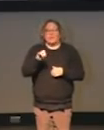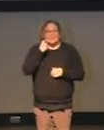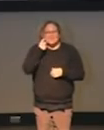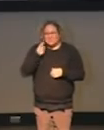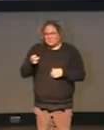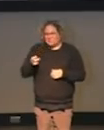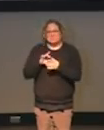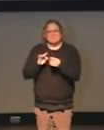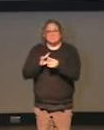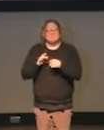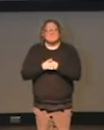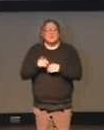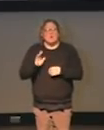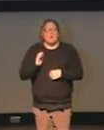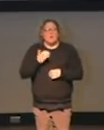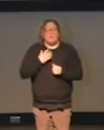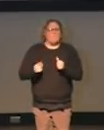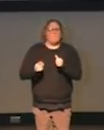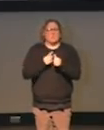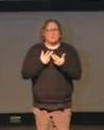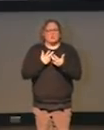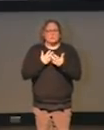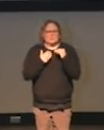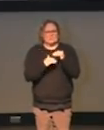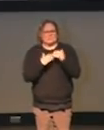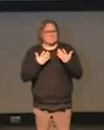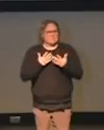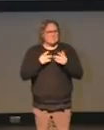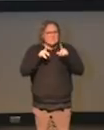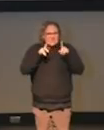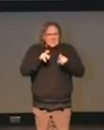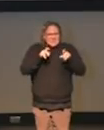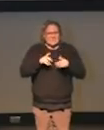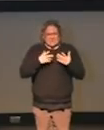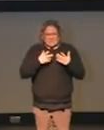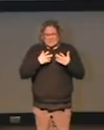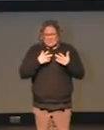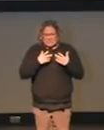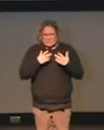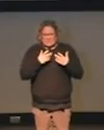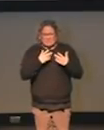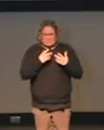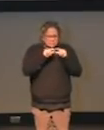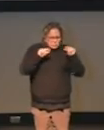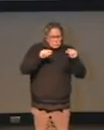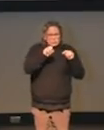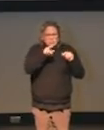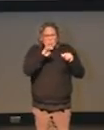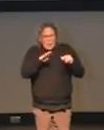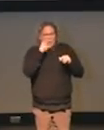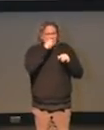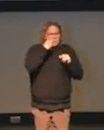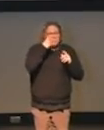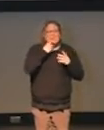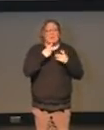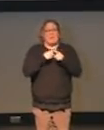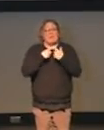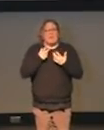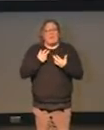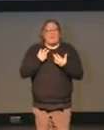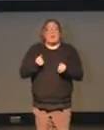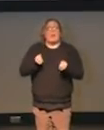our primary constraint right now is testing media and then testing capacity. So we are putting together